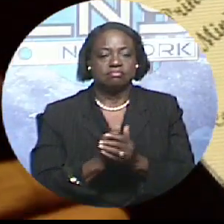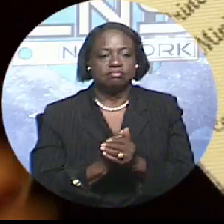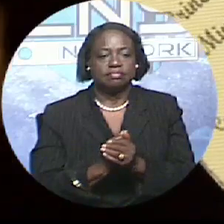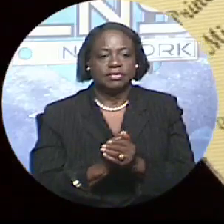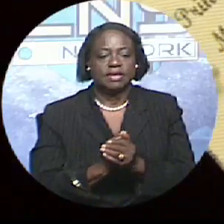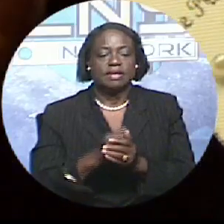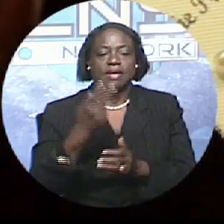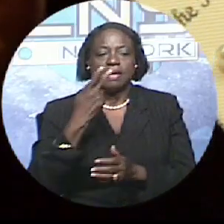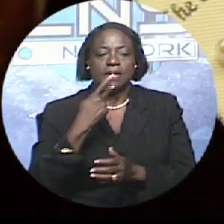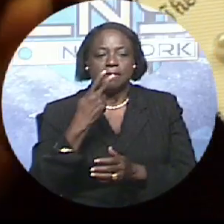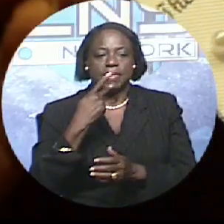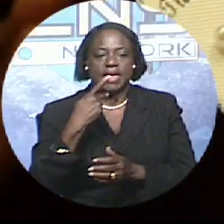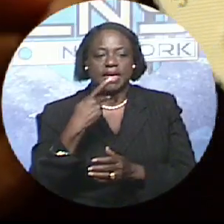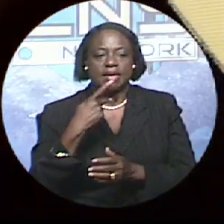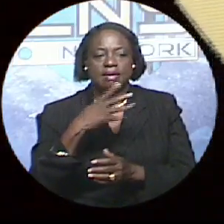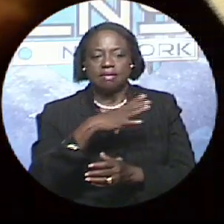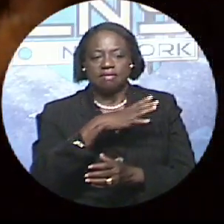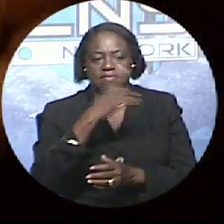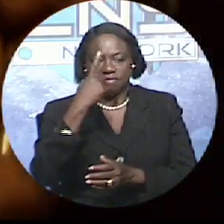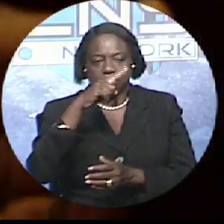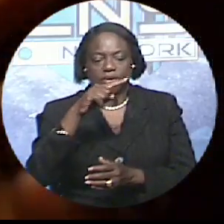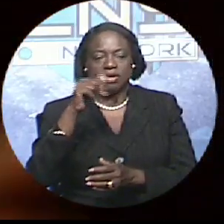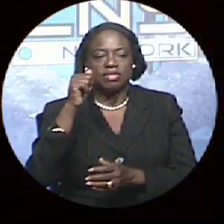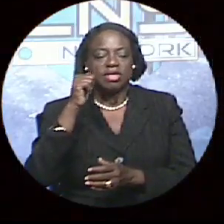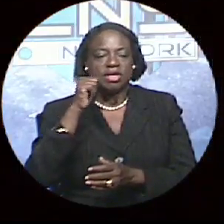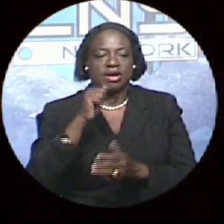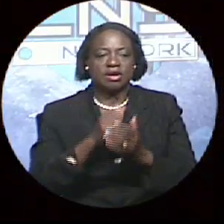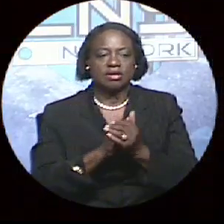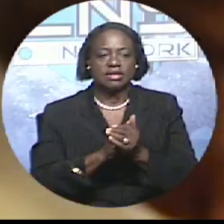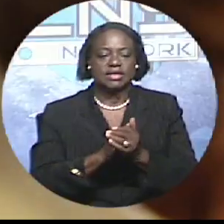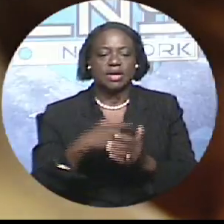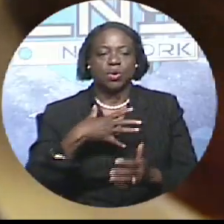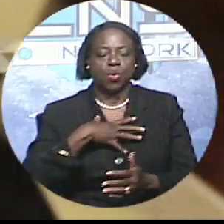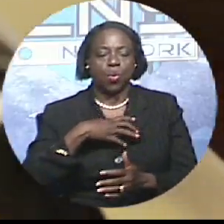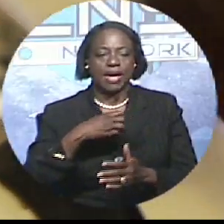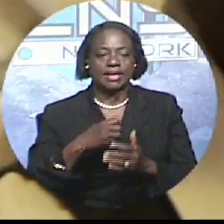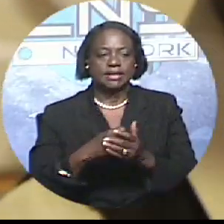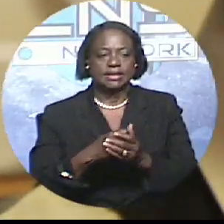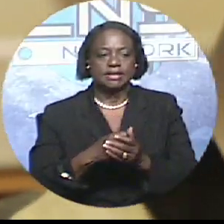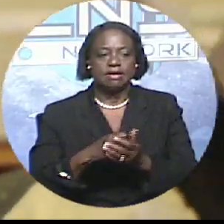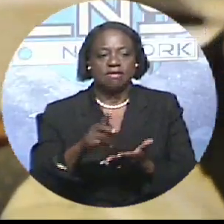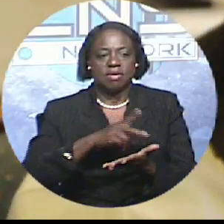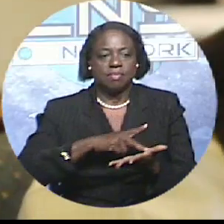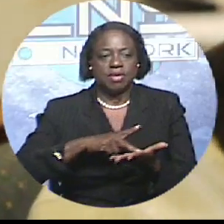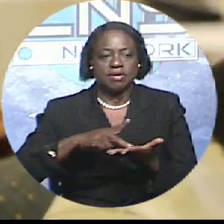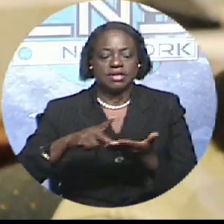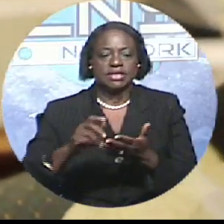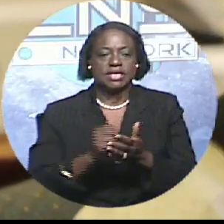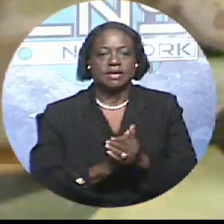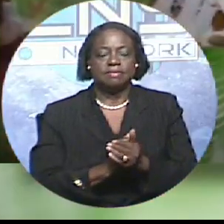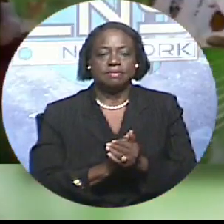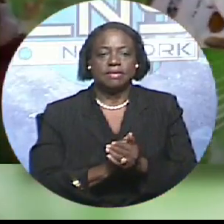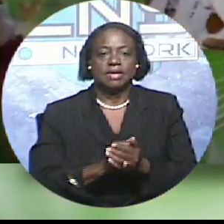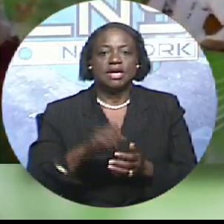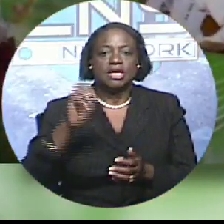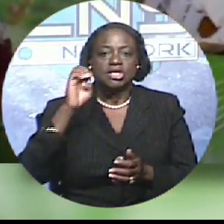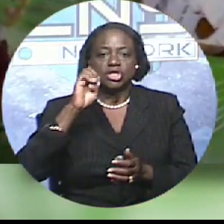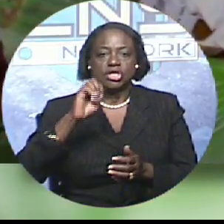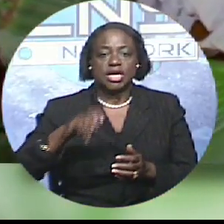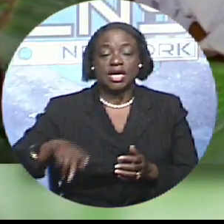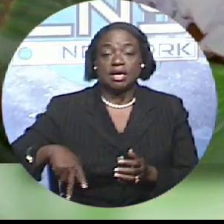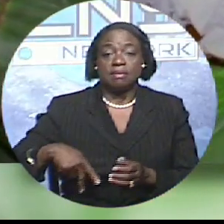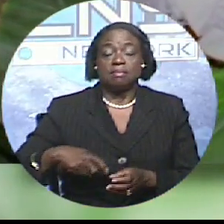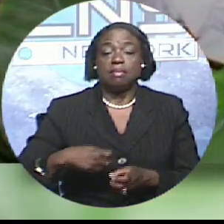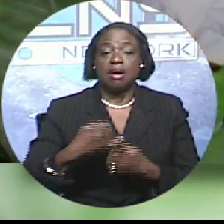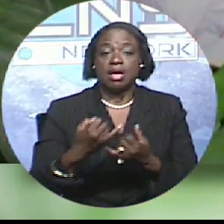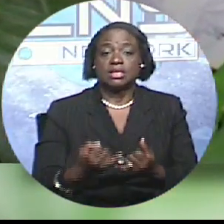pink and white because of purity with the pearls. But the gems of wisdom she imparts are so much more valuable to